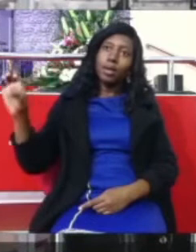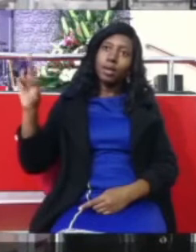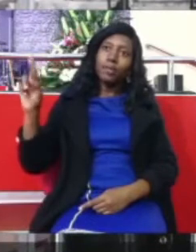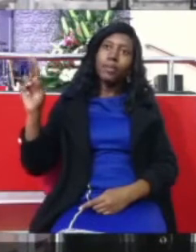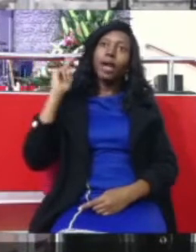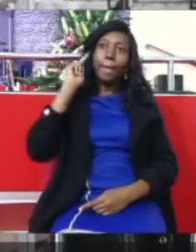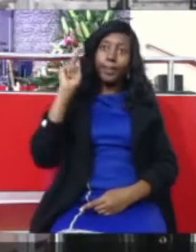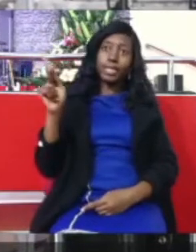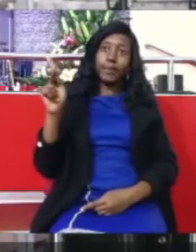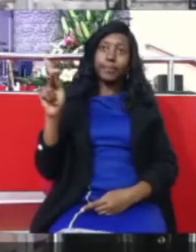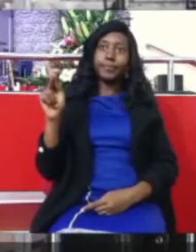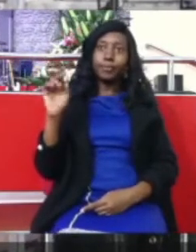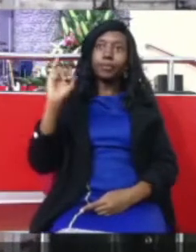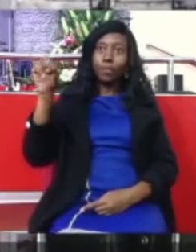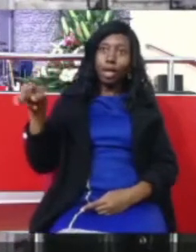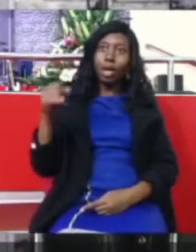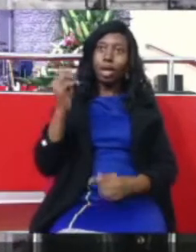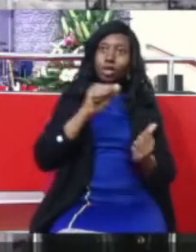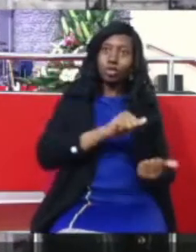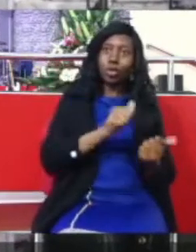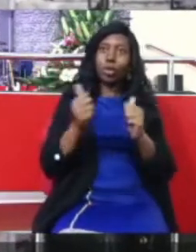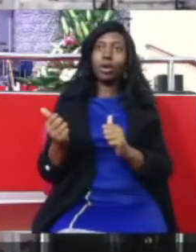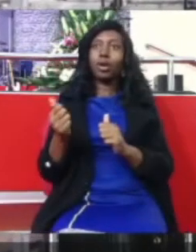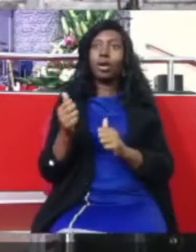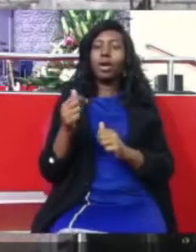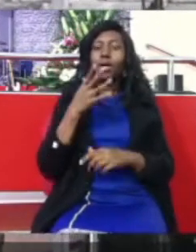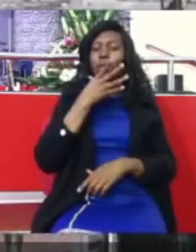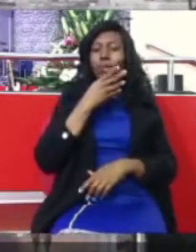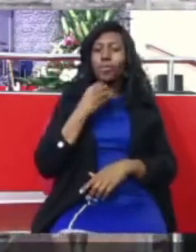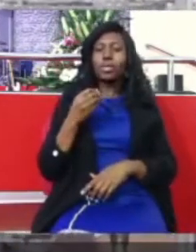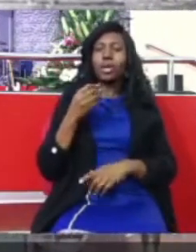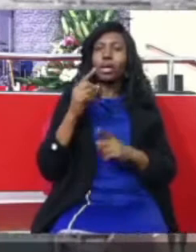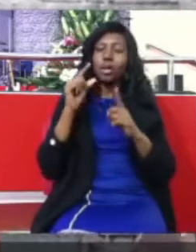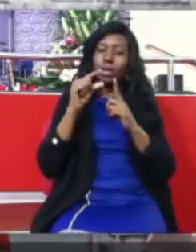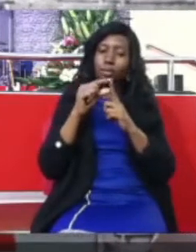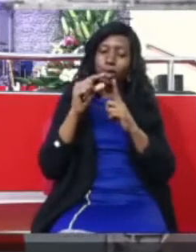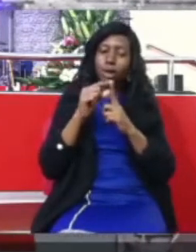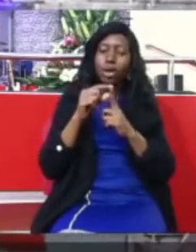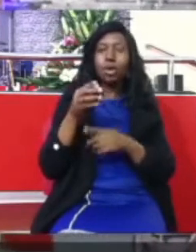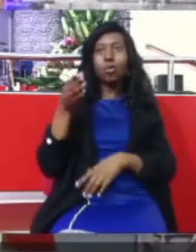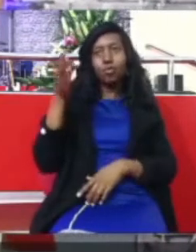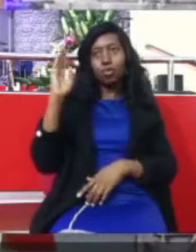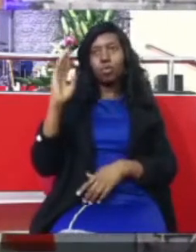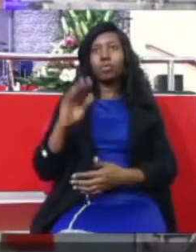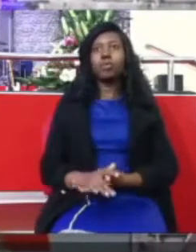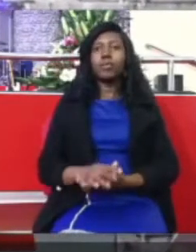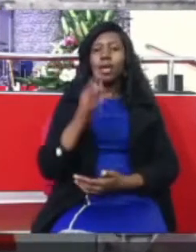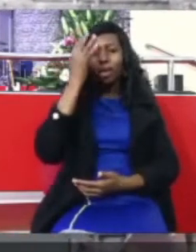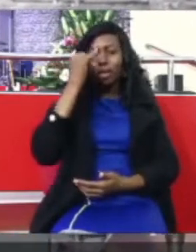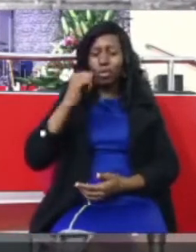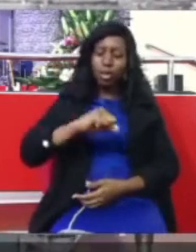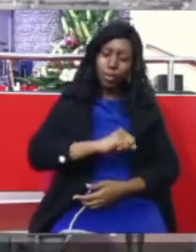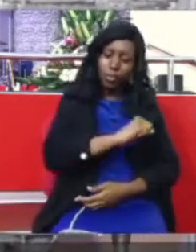they were so thirsty for the word of God. They were so hungry for the word of God. And that's the reason they woke up in the morning, and when they heard